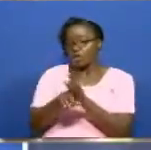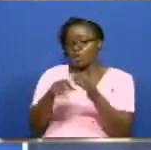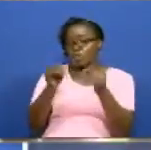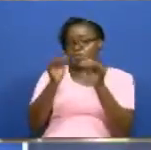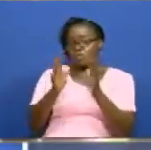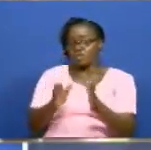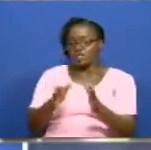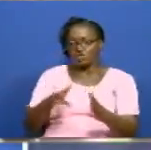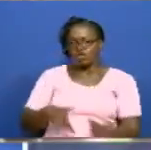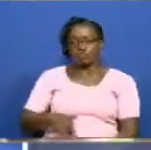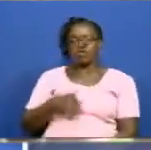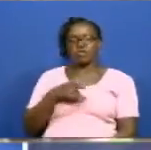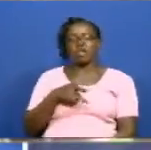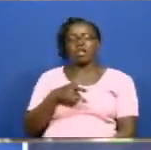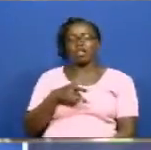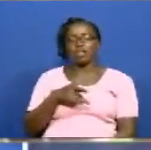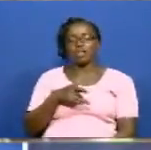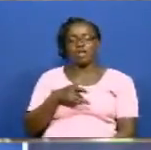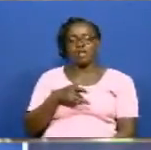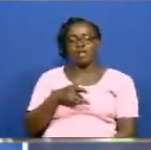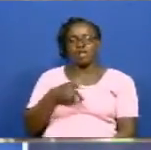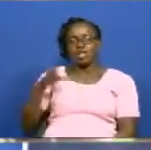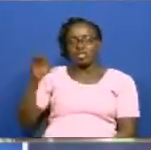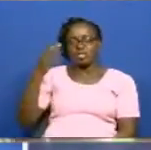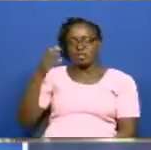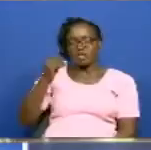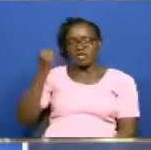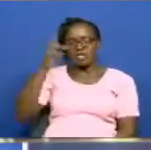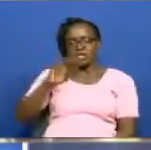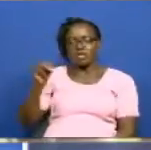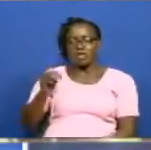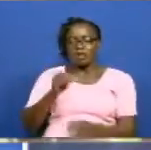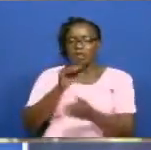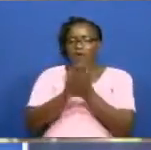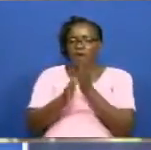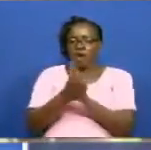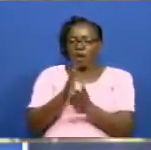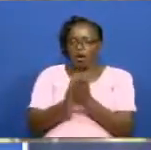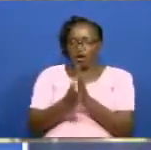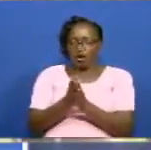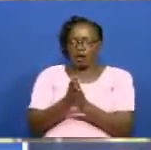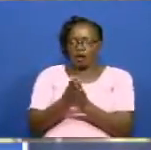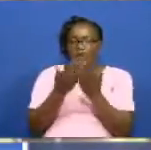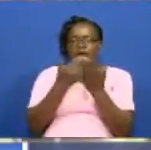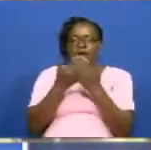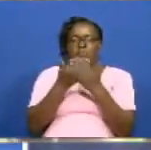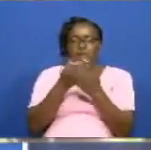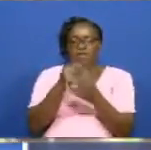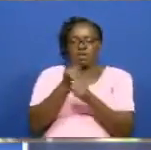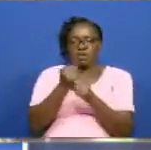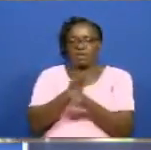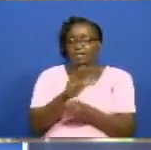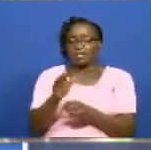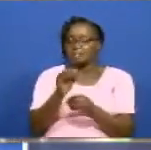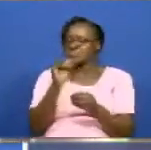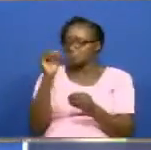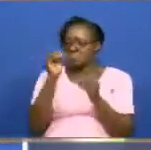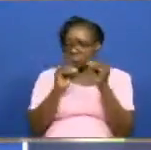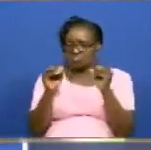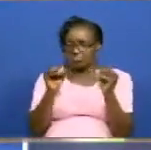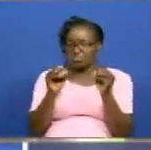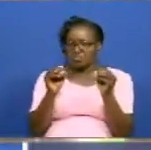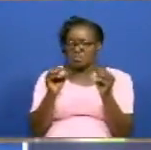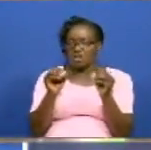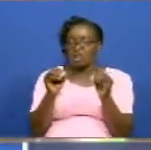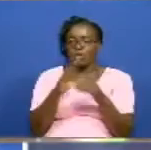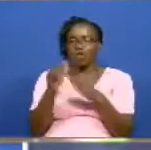who feel that there is the civilians do not understand them and do not appreciate their work. And we all know the work they do